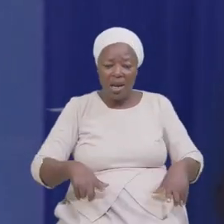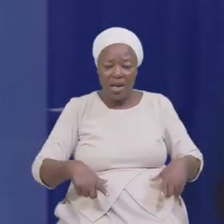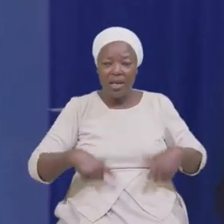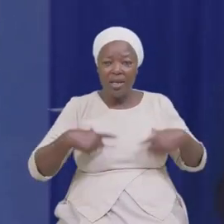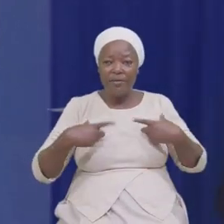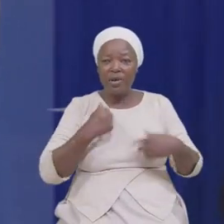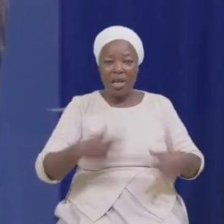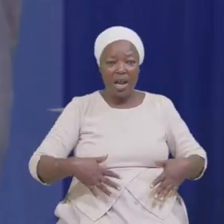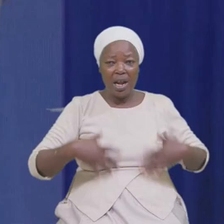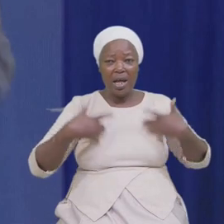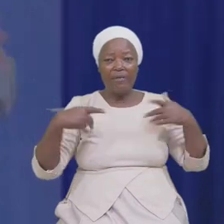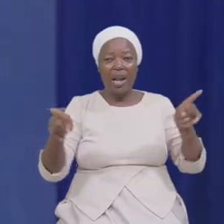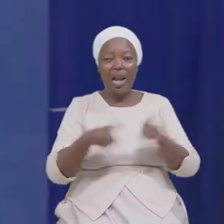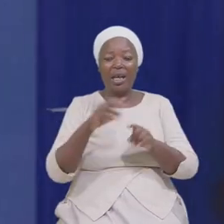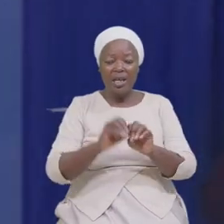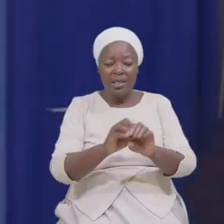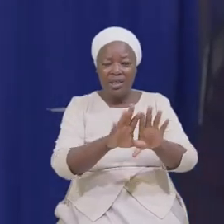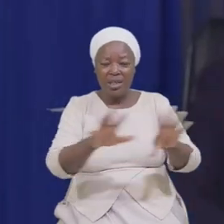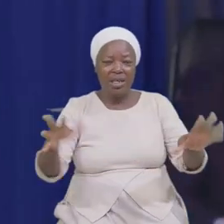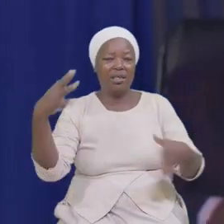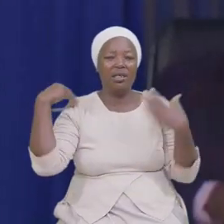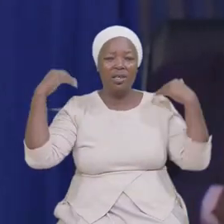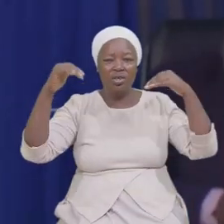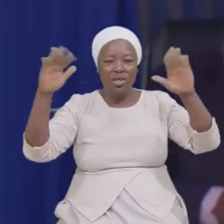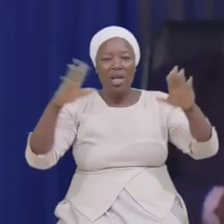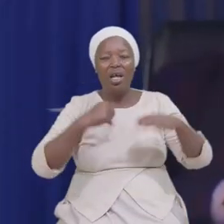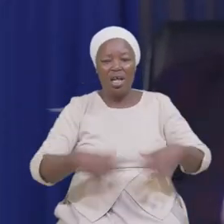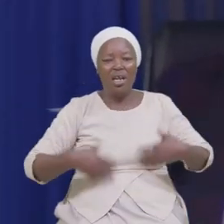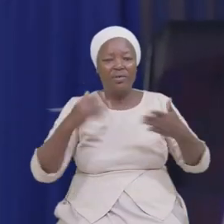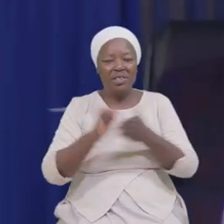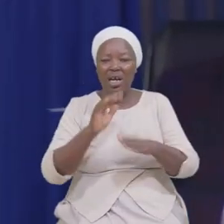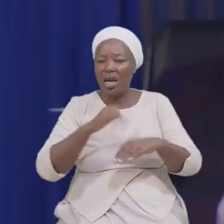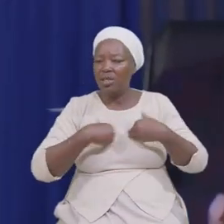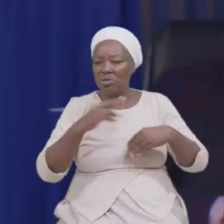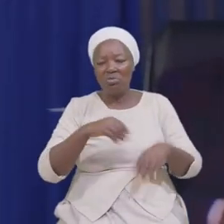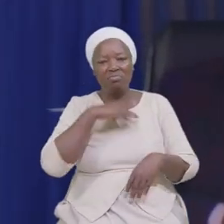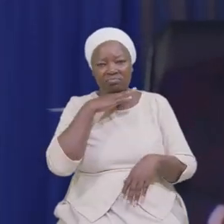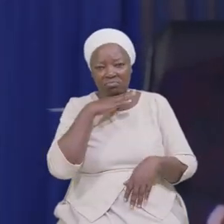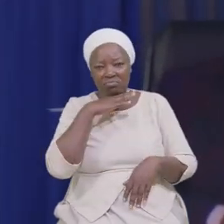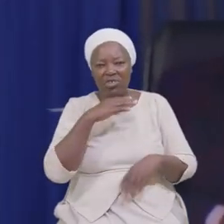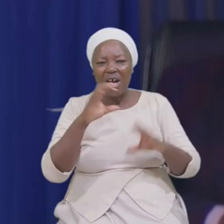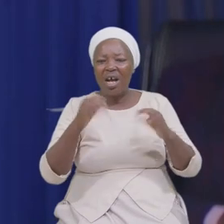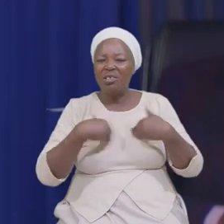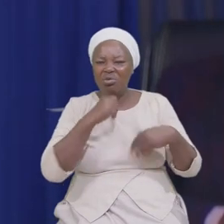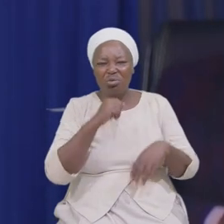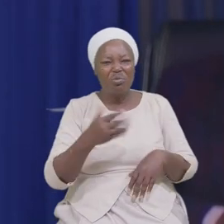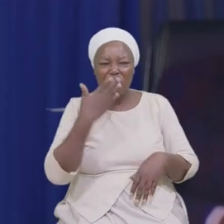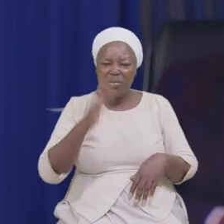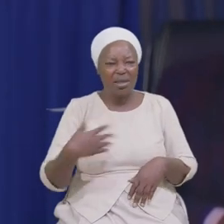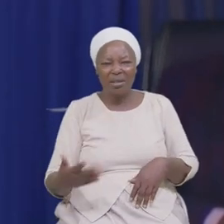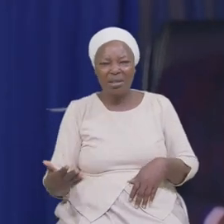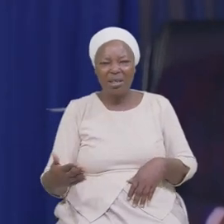shining angel. A life that has no spot, has no stain, has